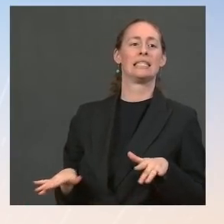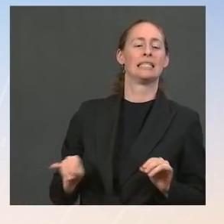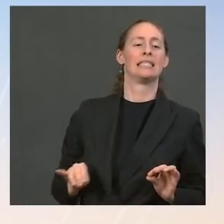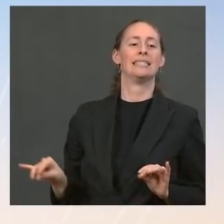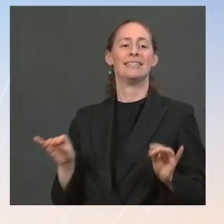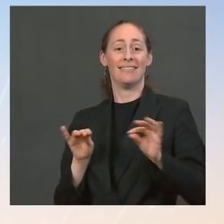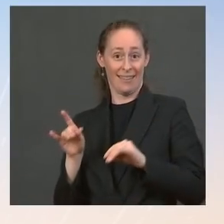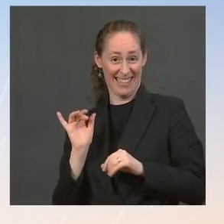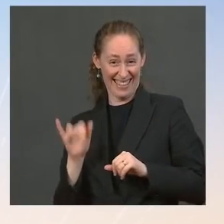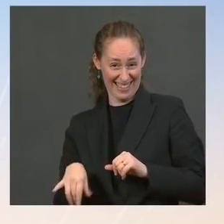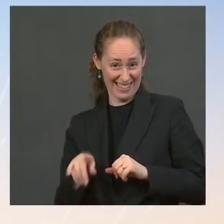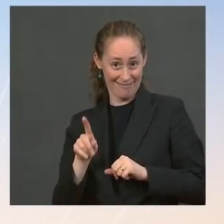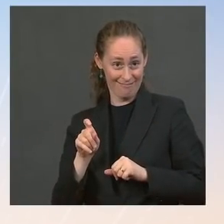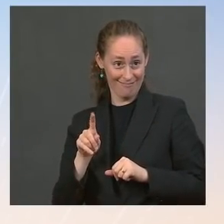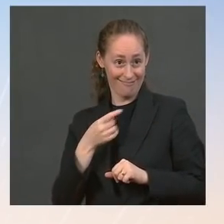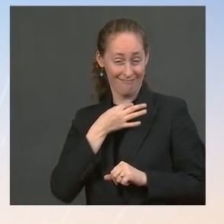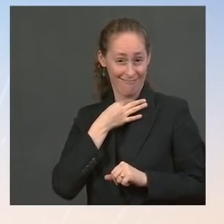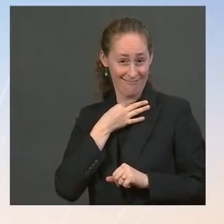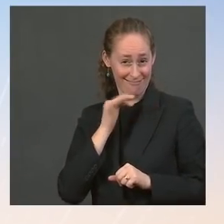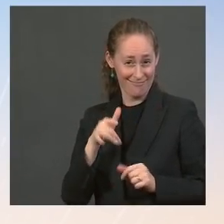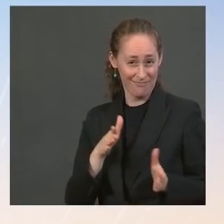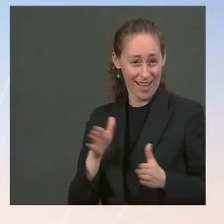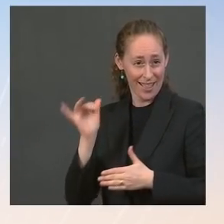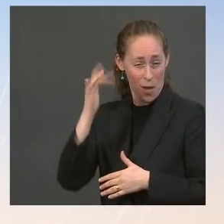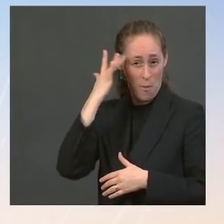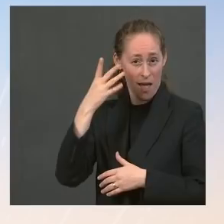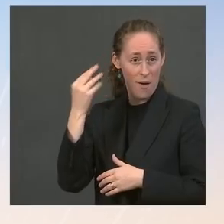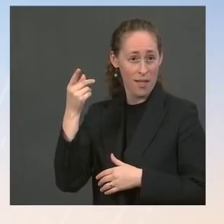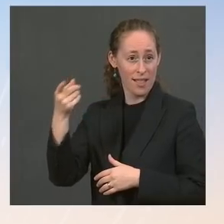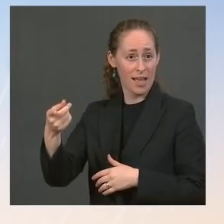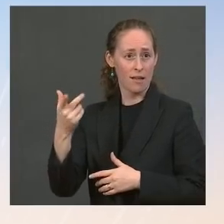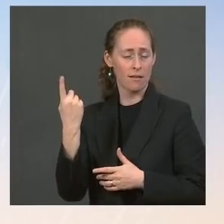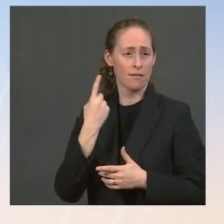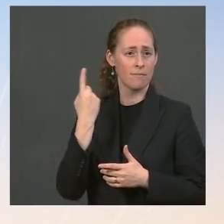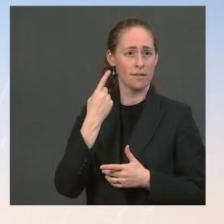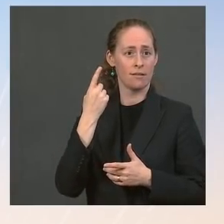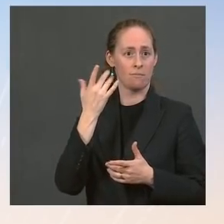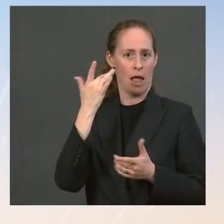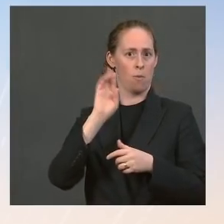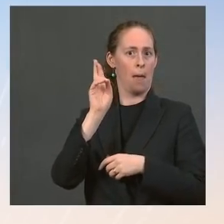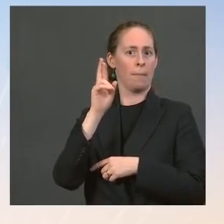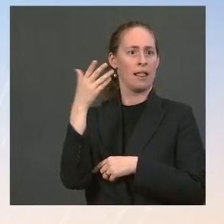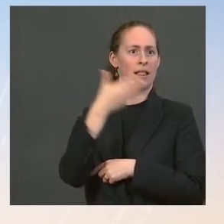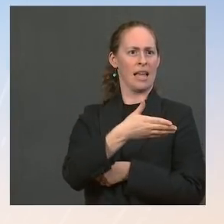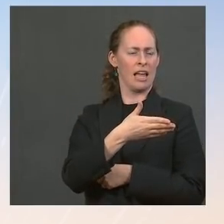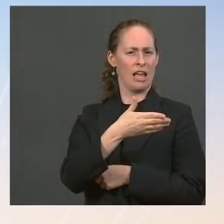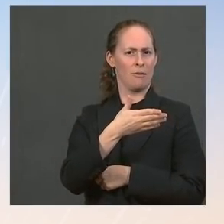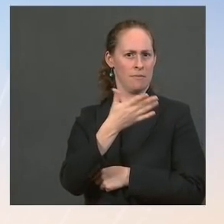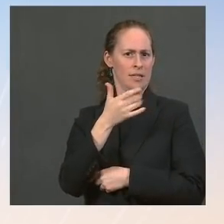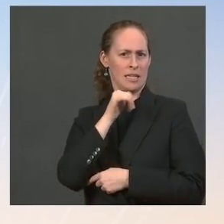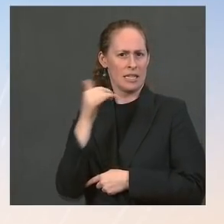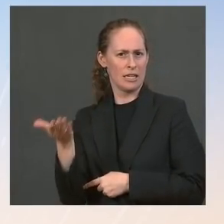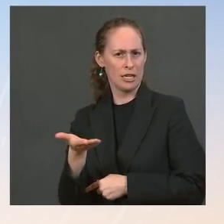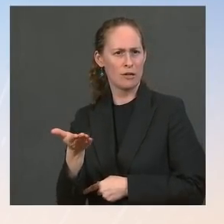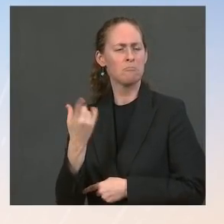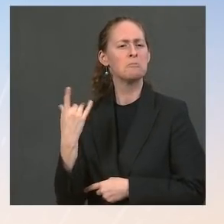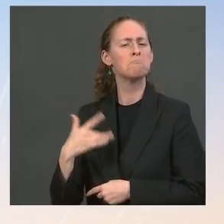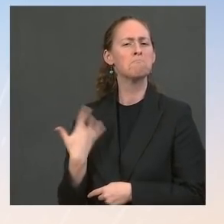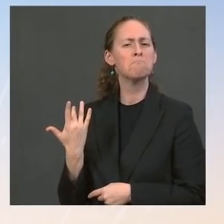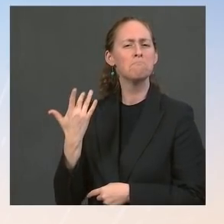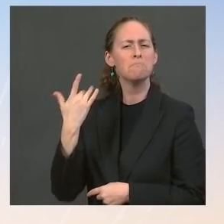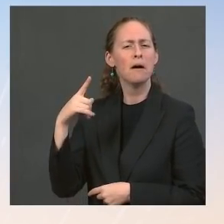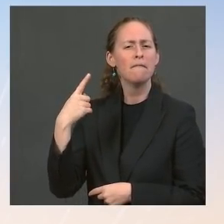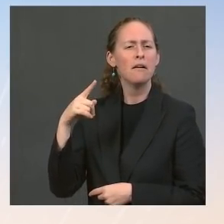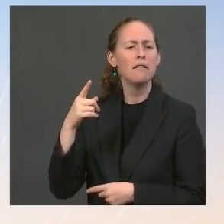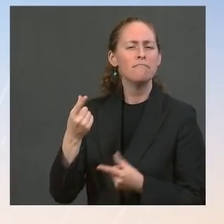Republican lawmakers, something he really hasn't done here at the White House. Can you give us a sense of what he talked about with those Republican lawmakers? What was the